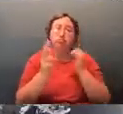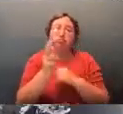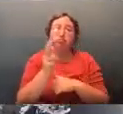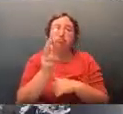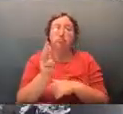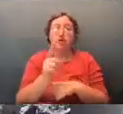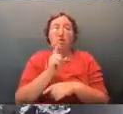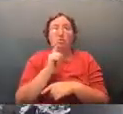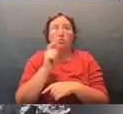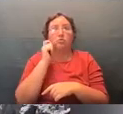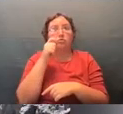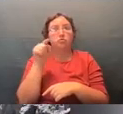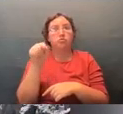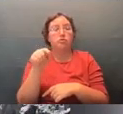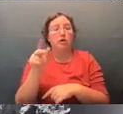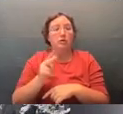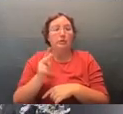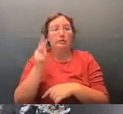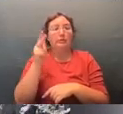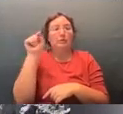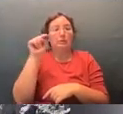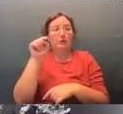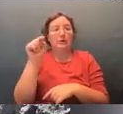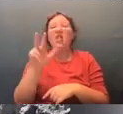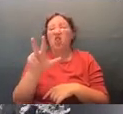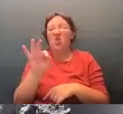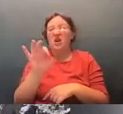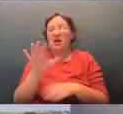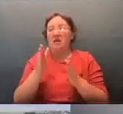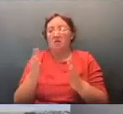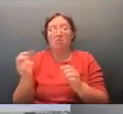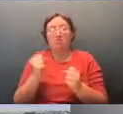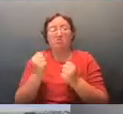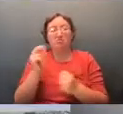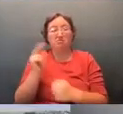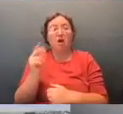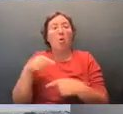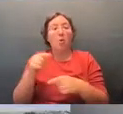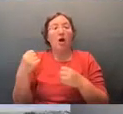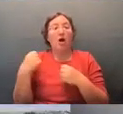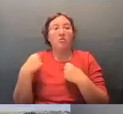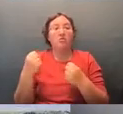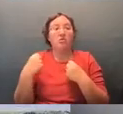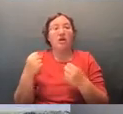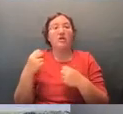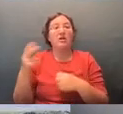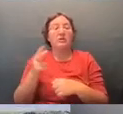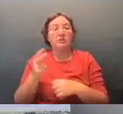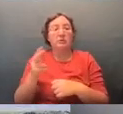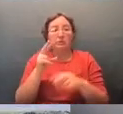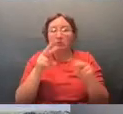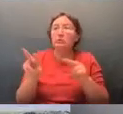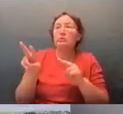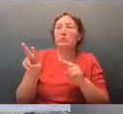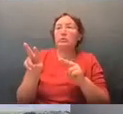really cool area along the 395. As we are driving, we will look up to our right at